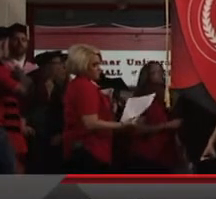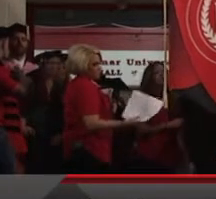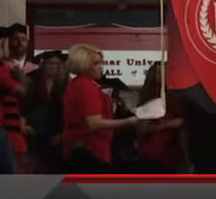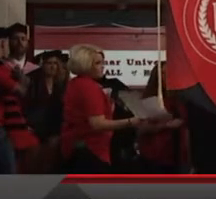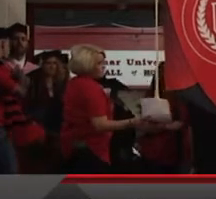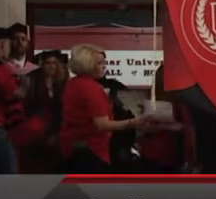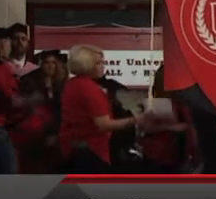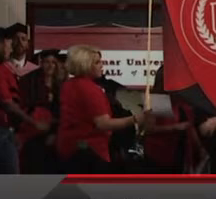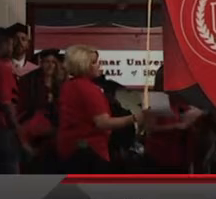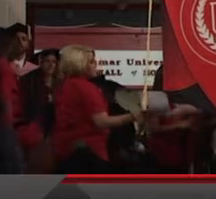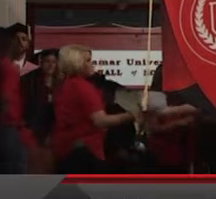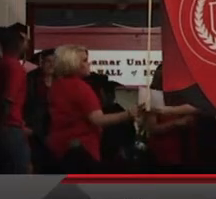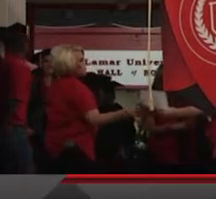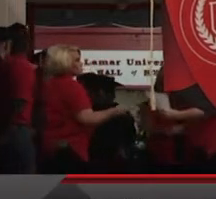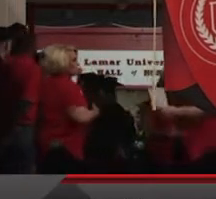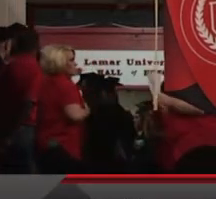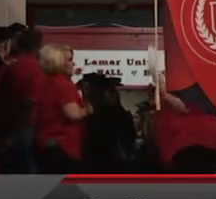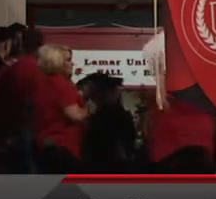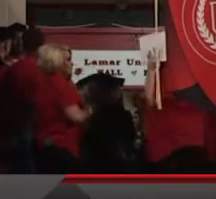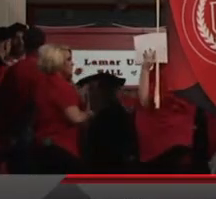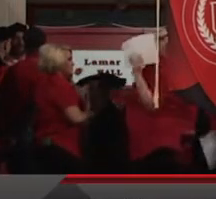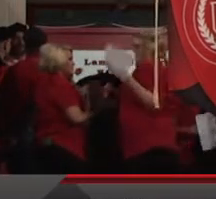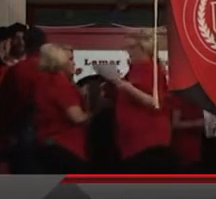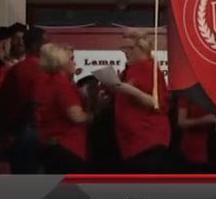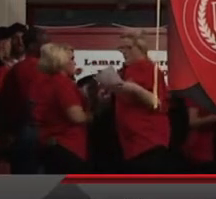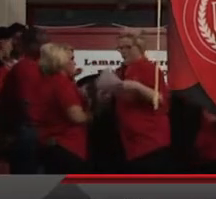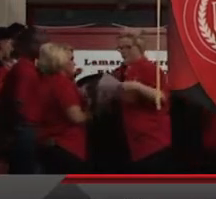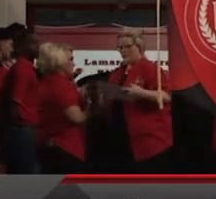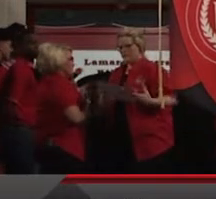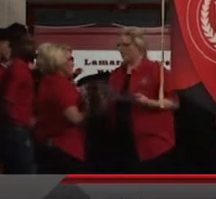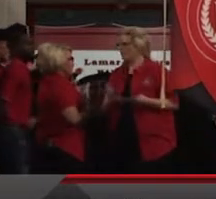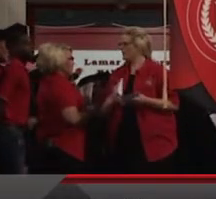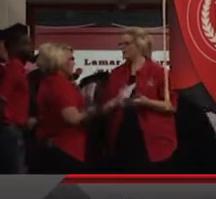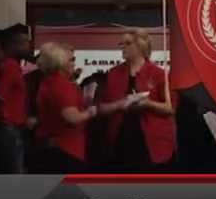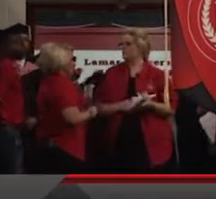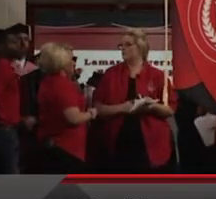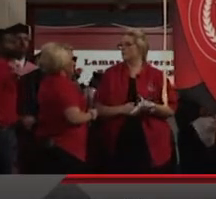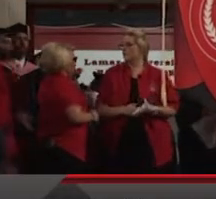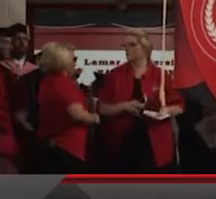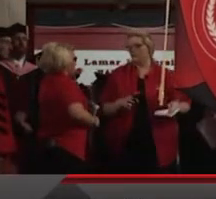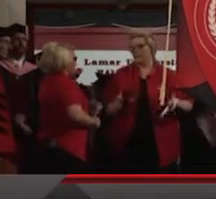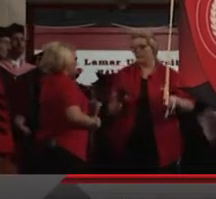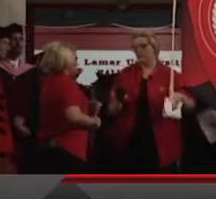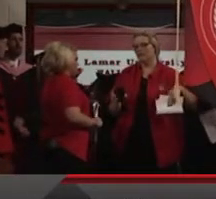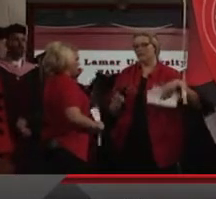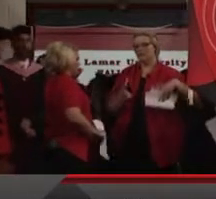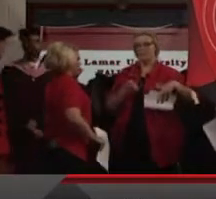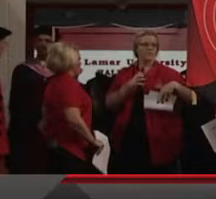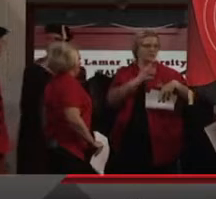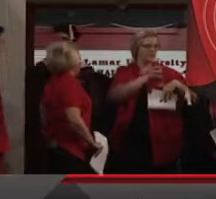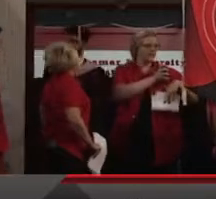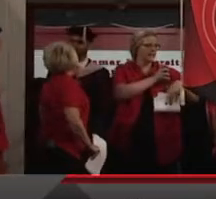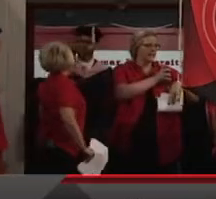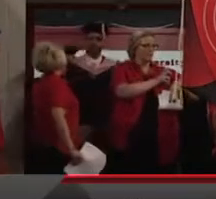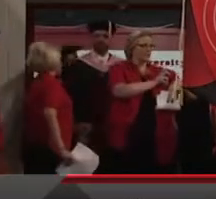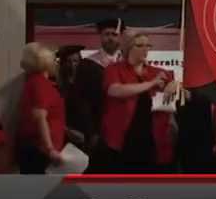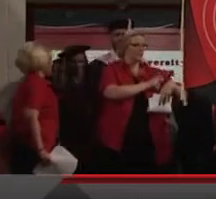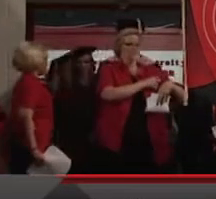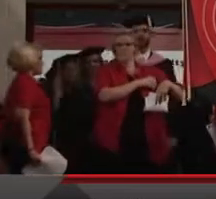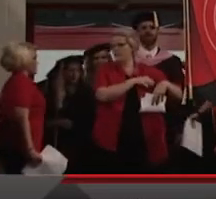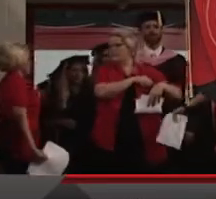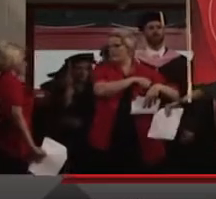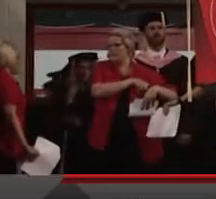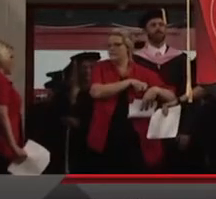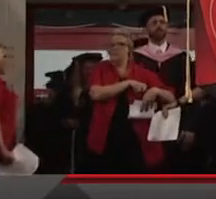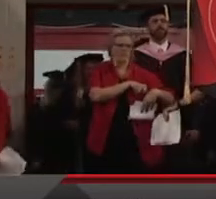keep relatives and friends from hearing the announcement of their loved one's name. Please do not enter the floor or block the aisles to take photographs or videos.